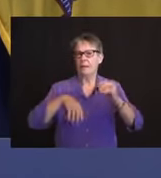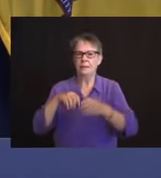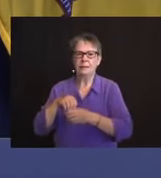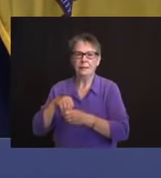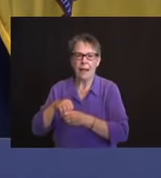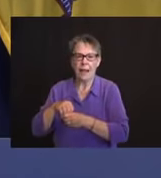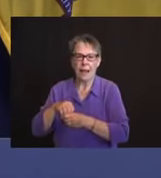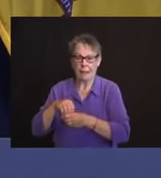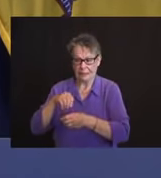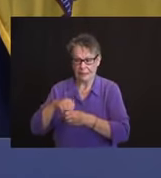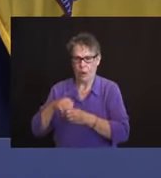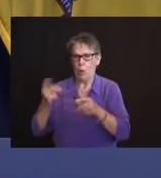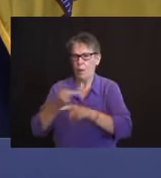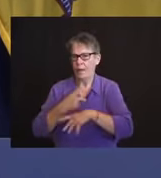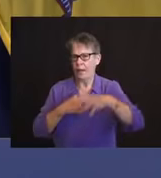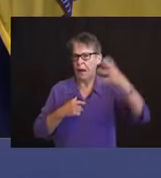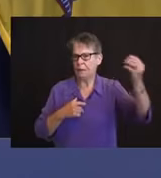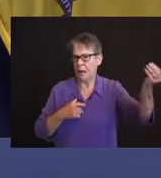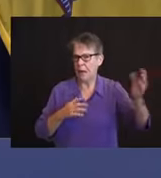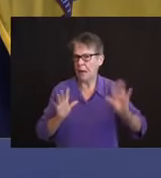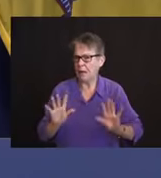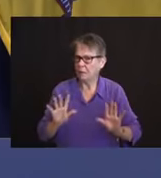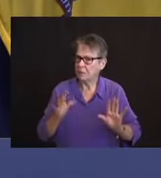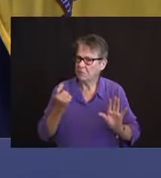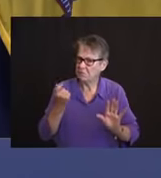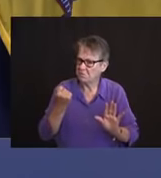made, that outdoors we're not seeing the proper